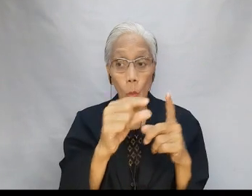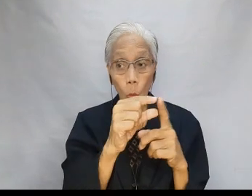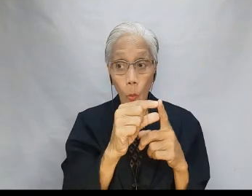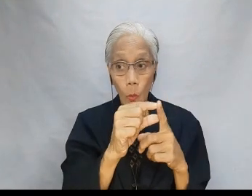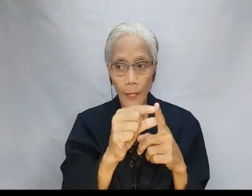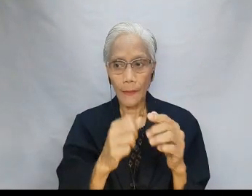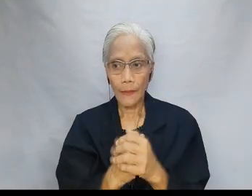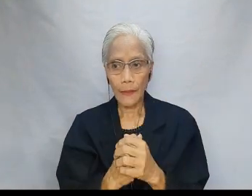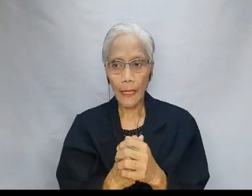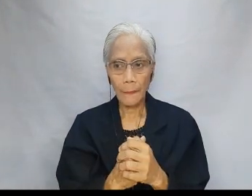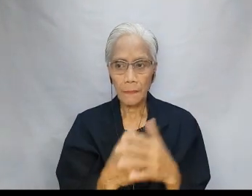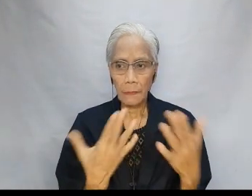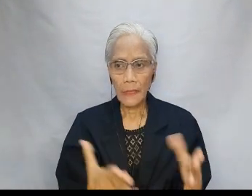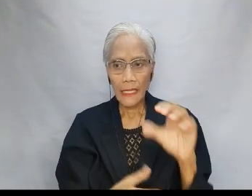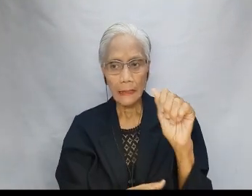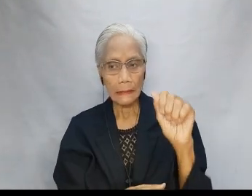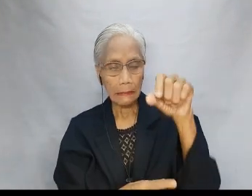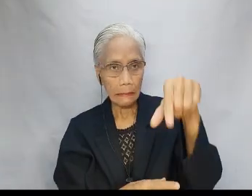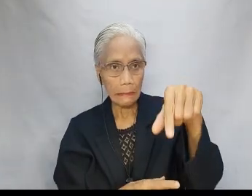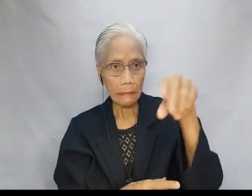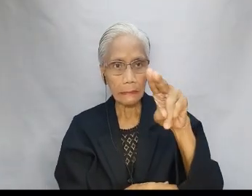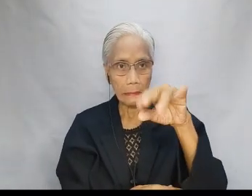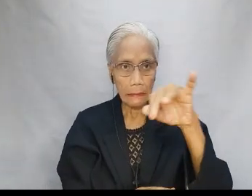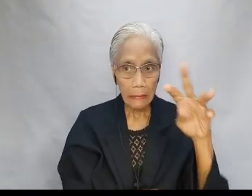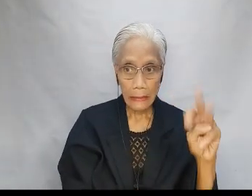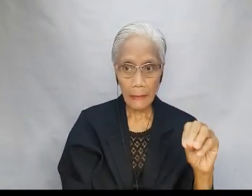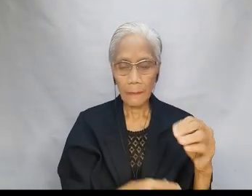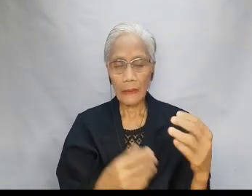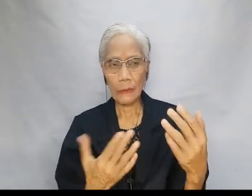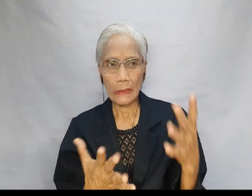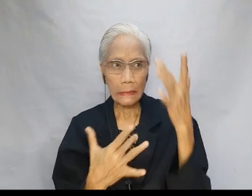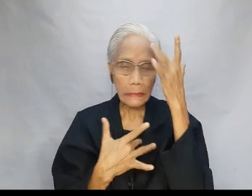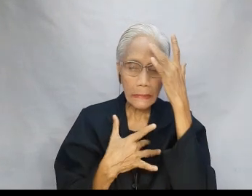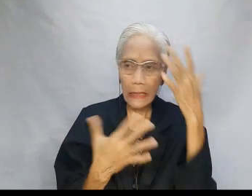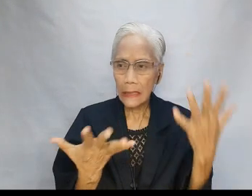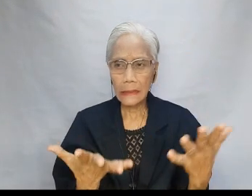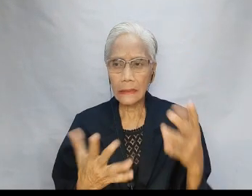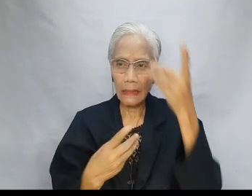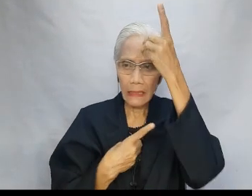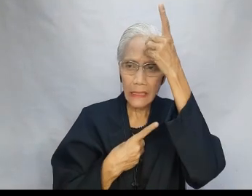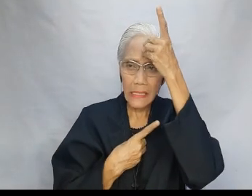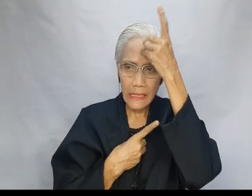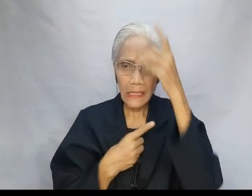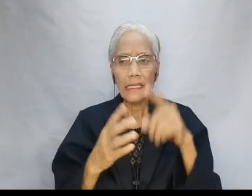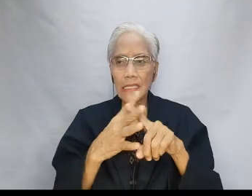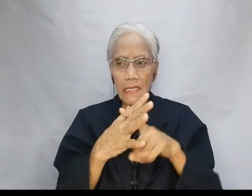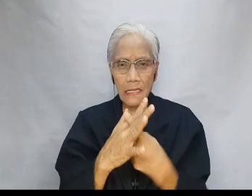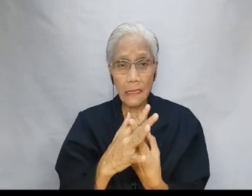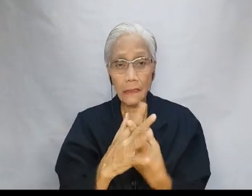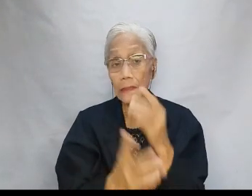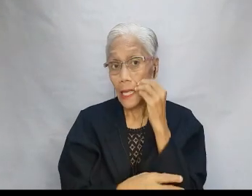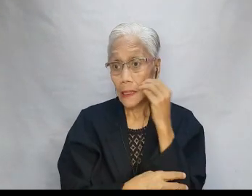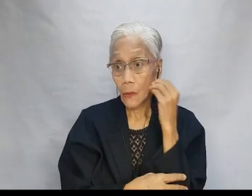which means deceased, weak, sick, or infirmed. Greed is a disease,